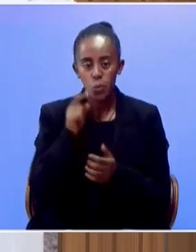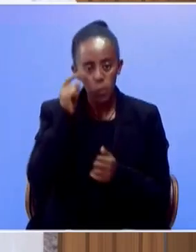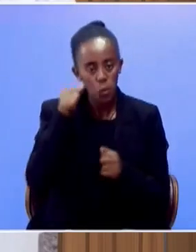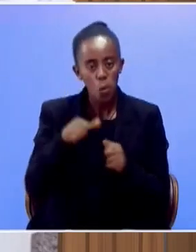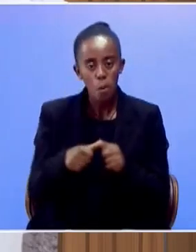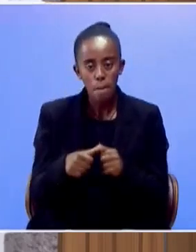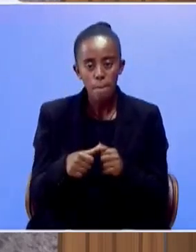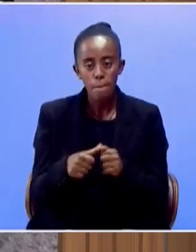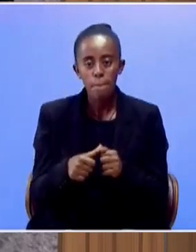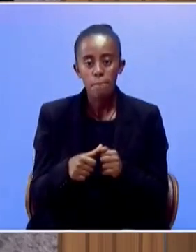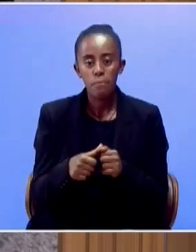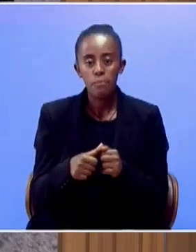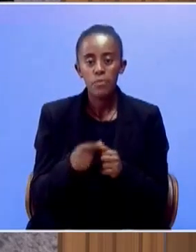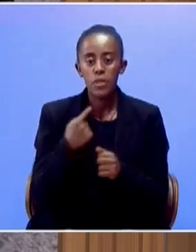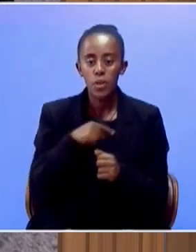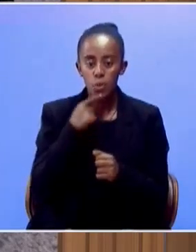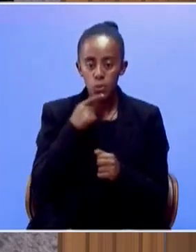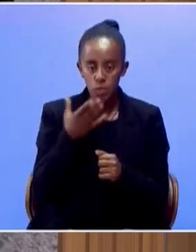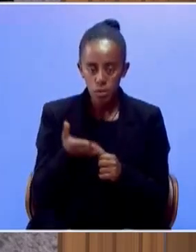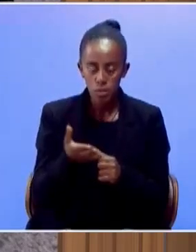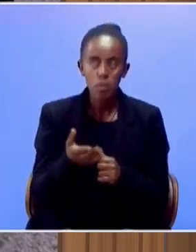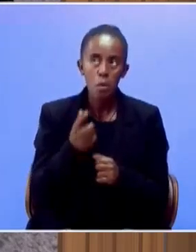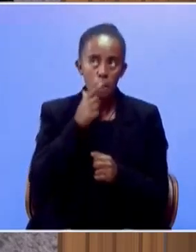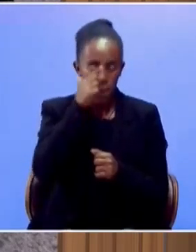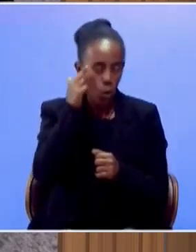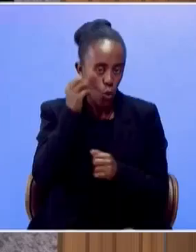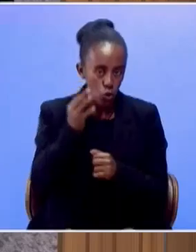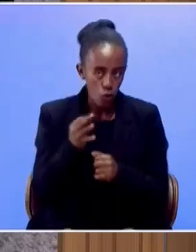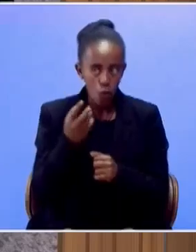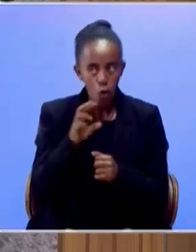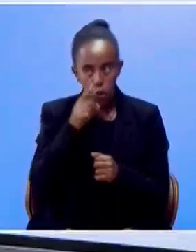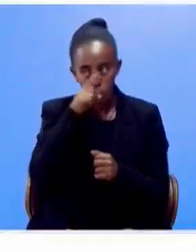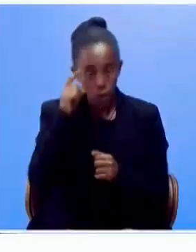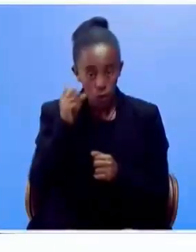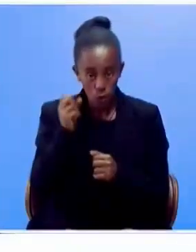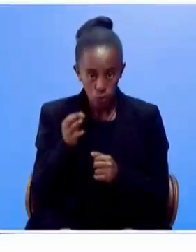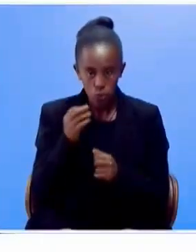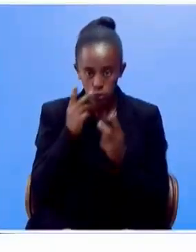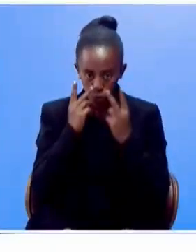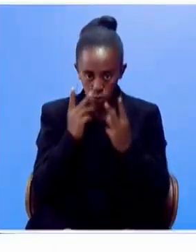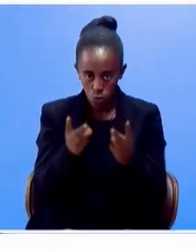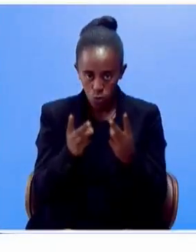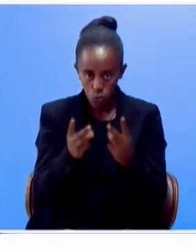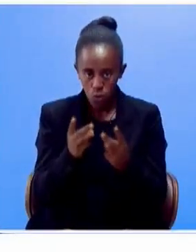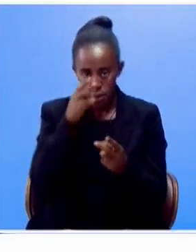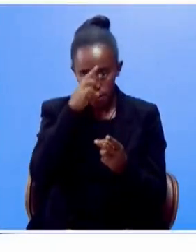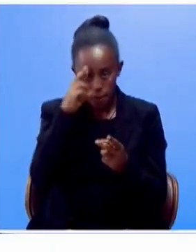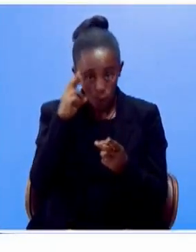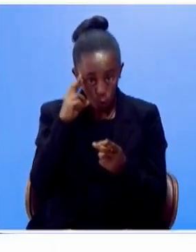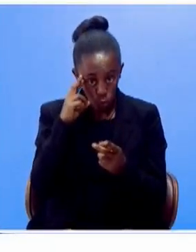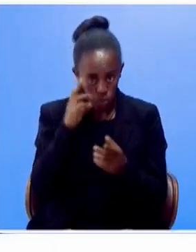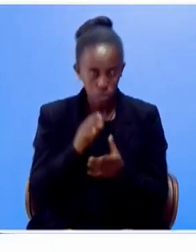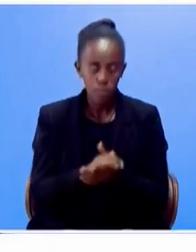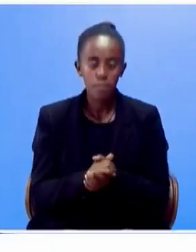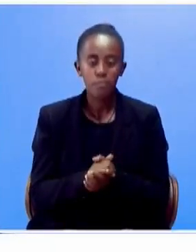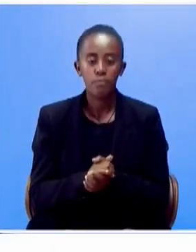the pattern, we said that because or because of, look, because